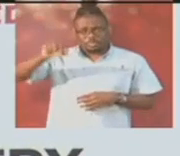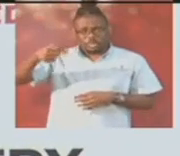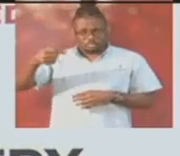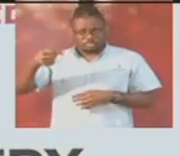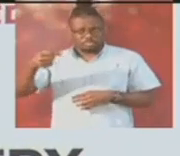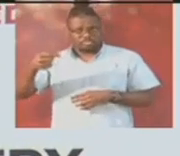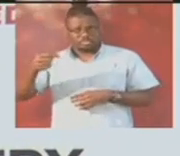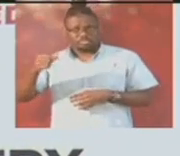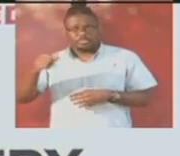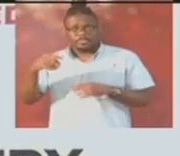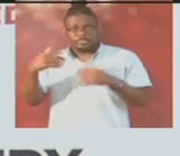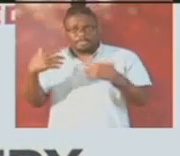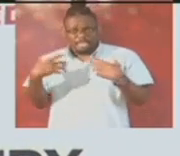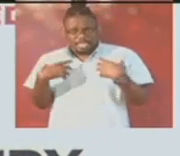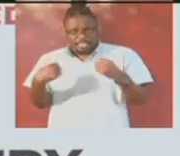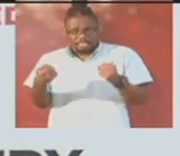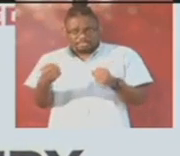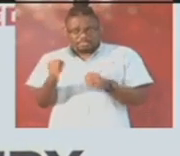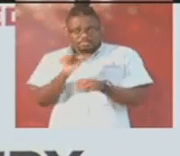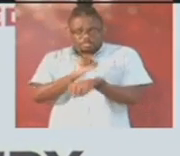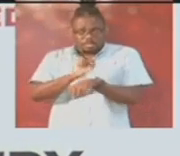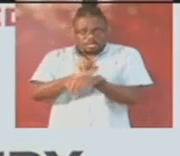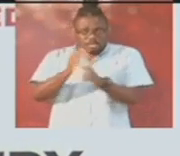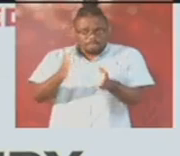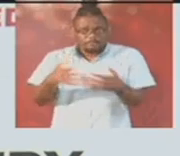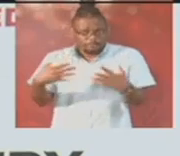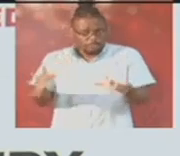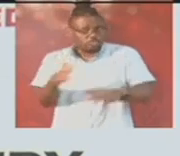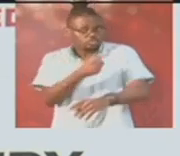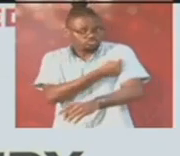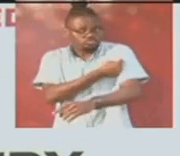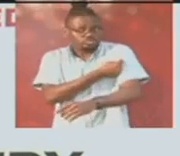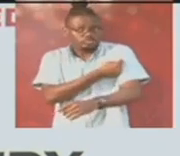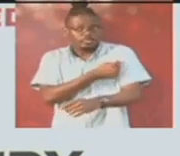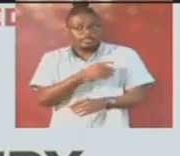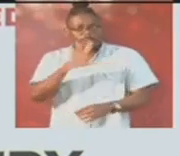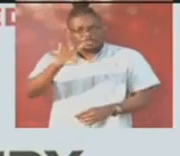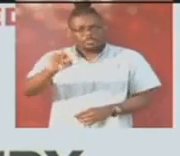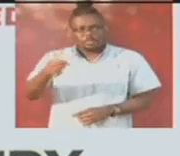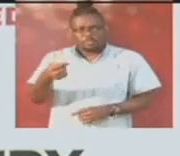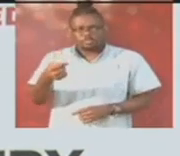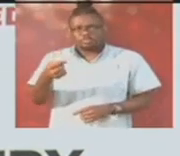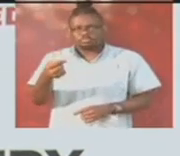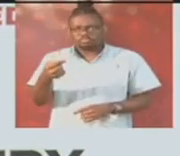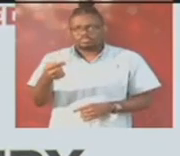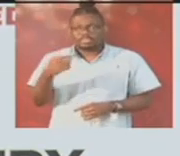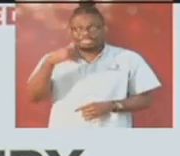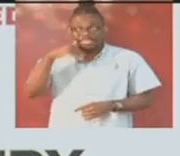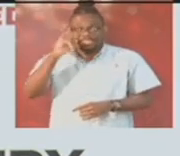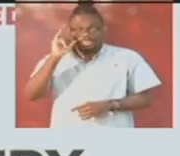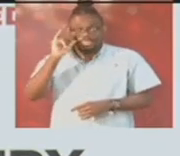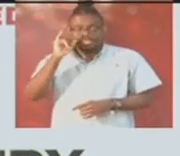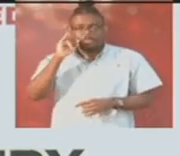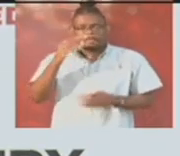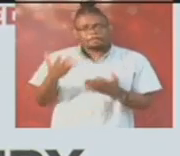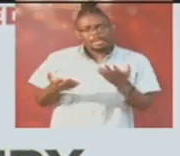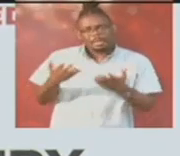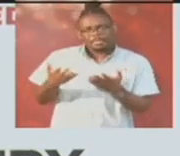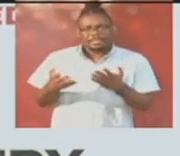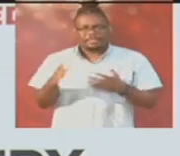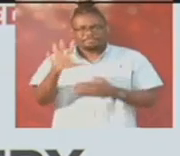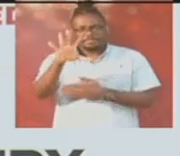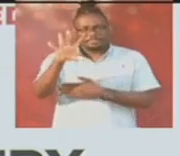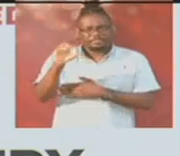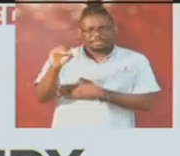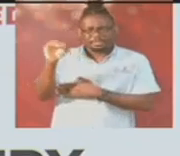frontline healthcare workers. On average, across the RHAs, they told me yesterday, roughly 50%